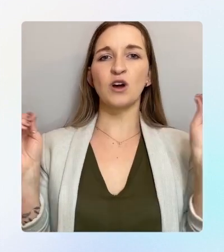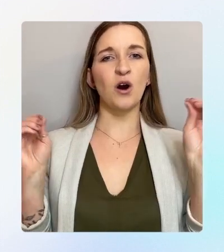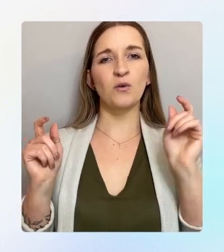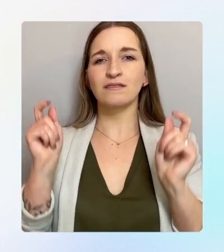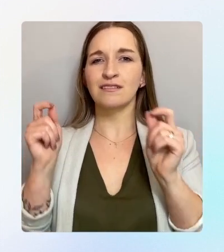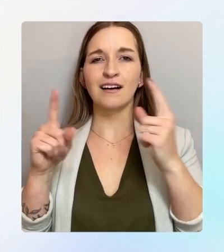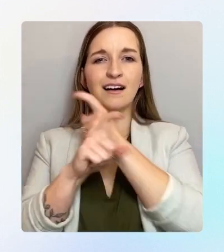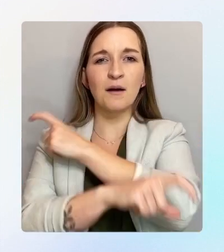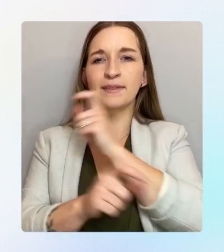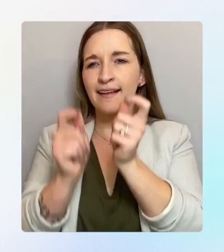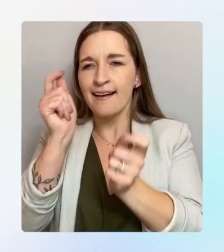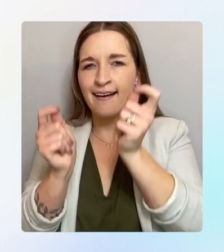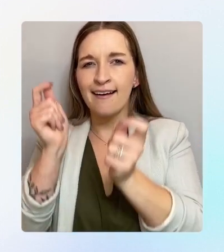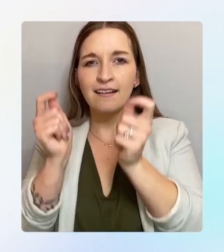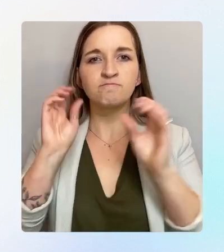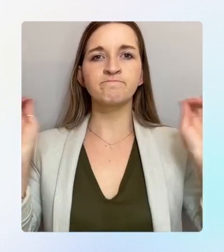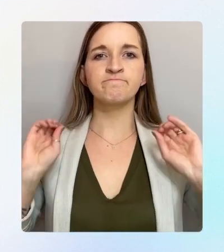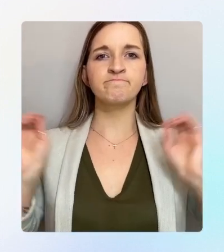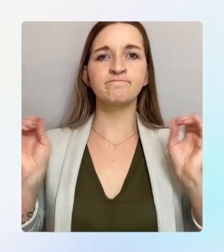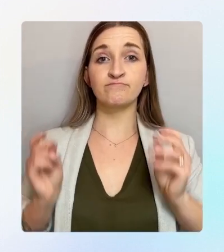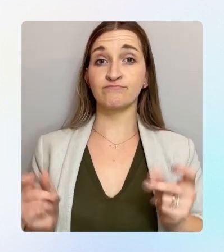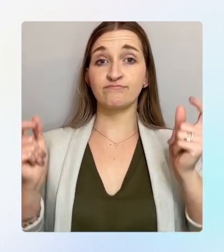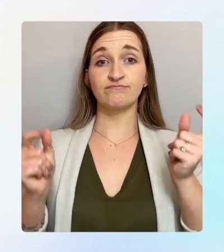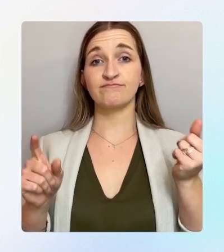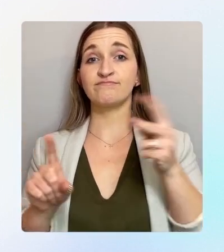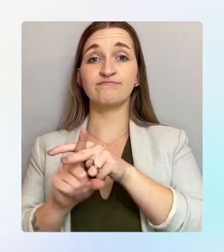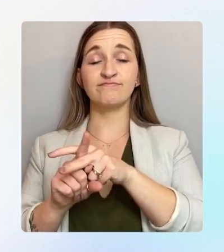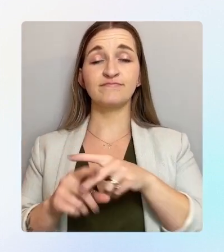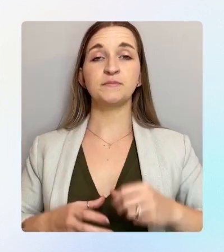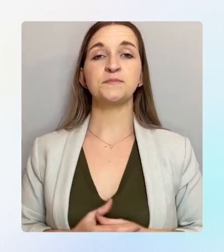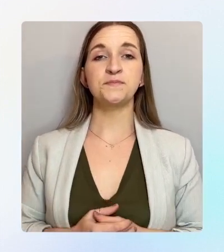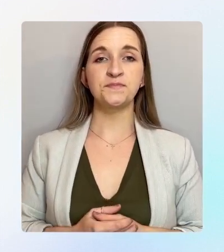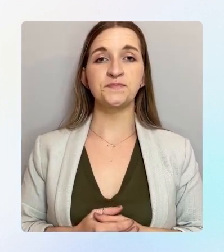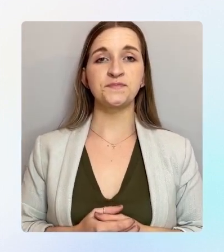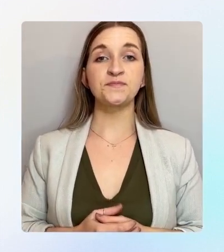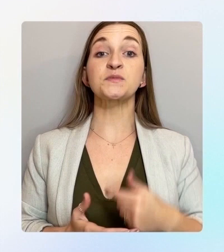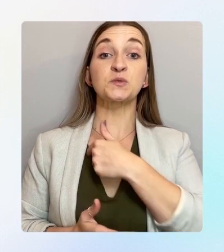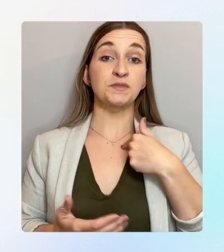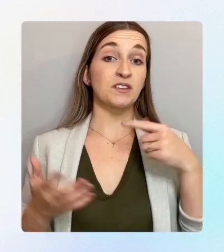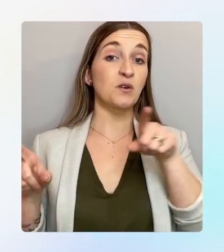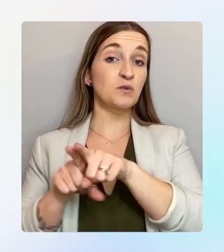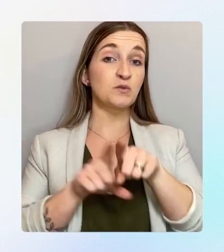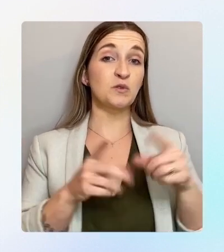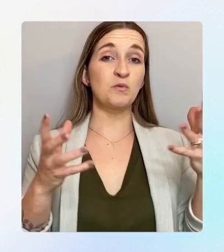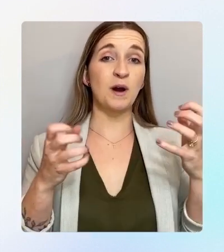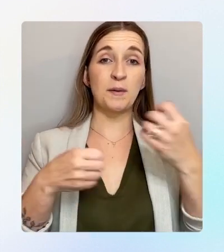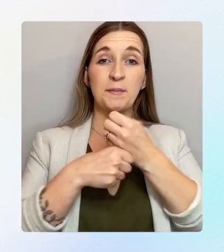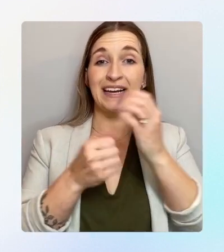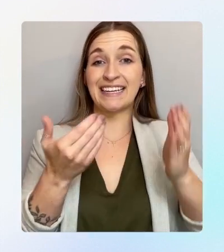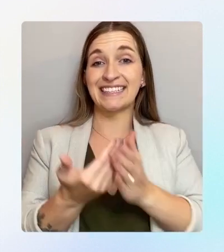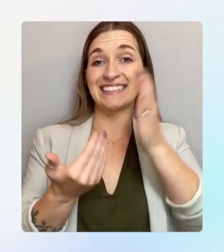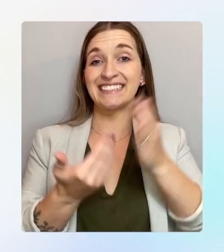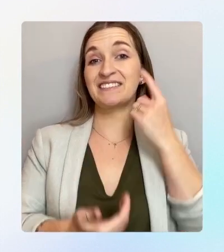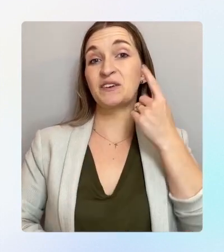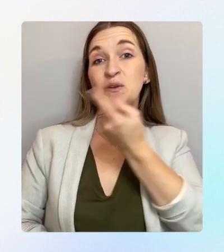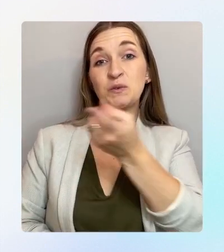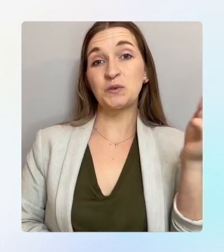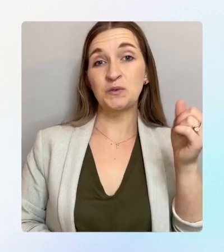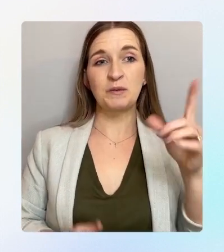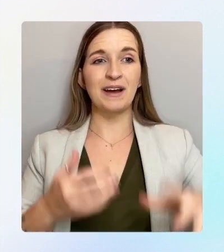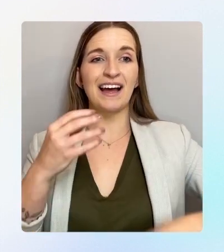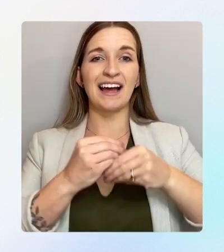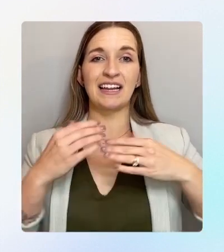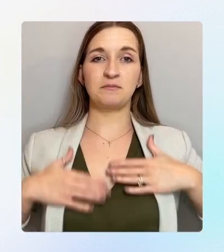In addition to creating a robust solution with natural movement, we wanted to make it very easy for you to be able to add body